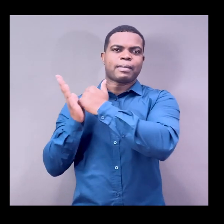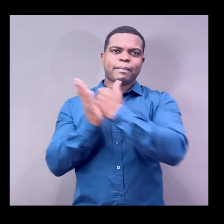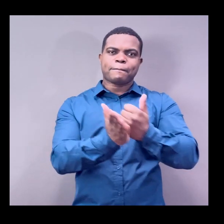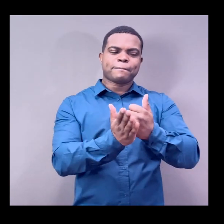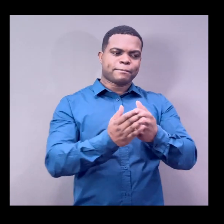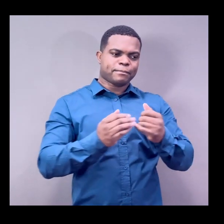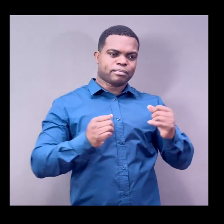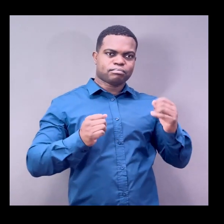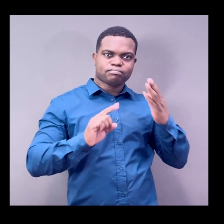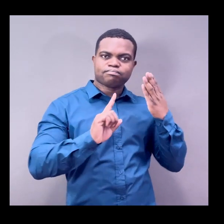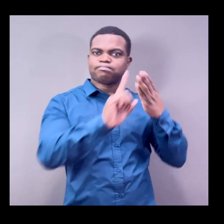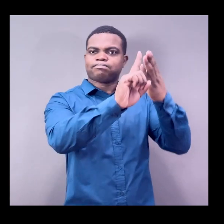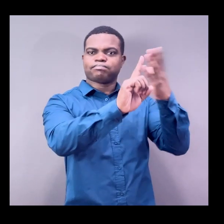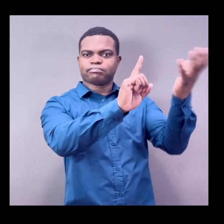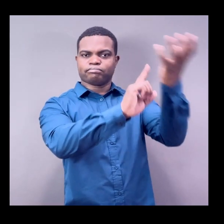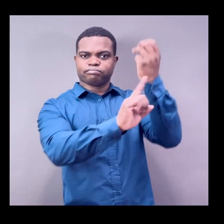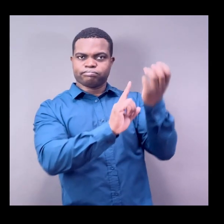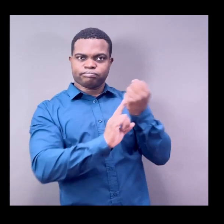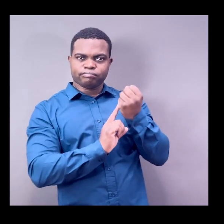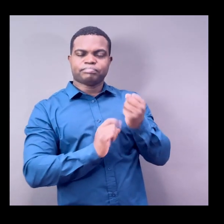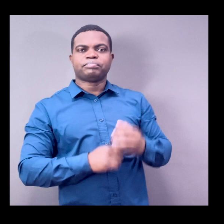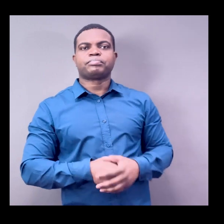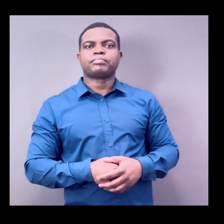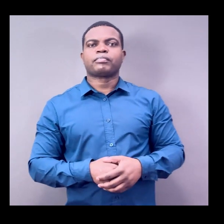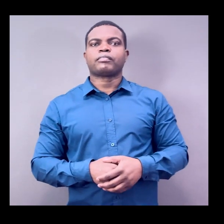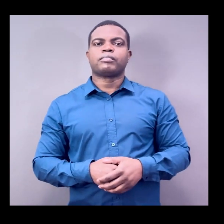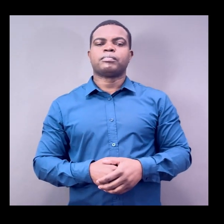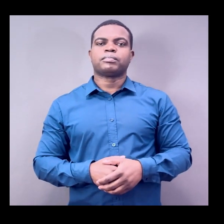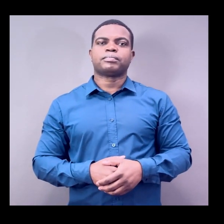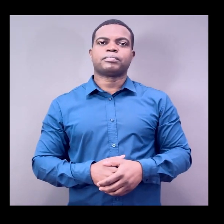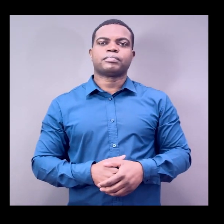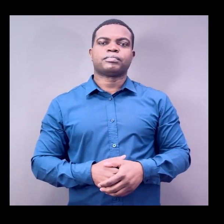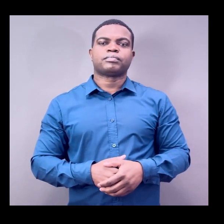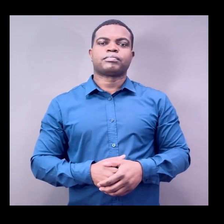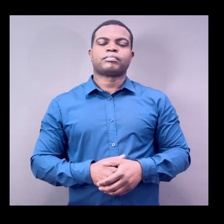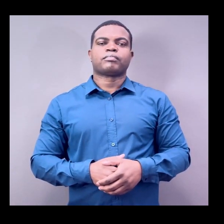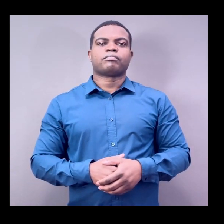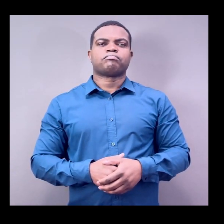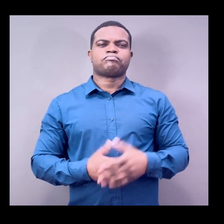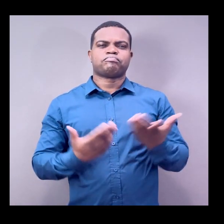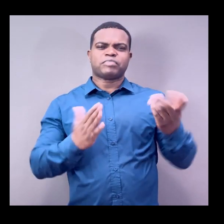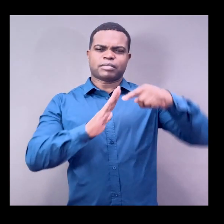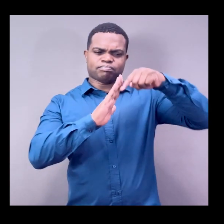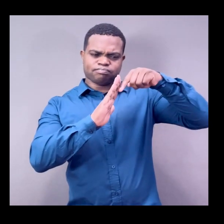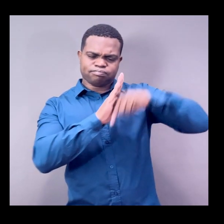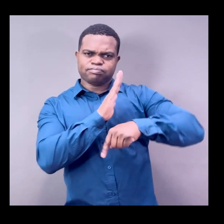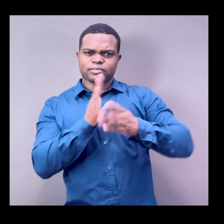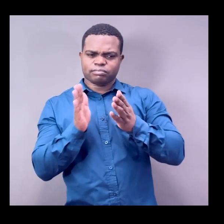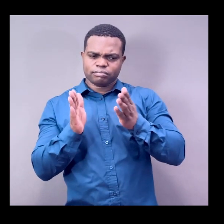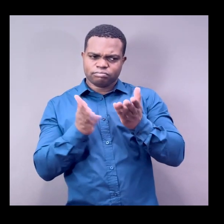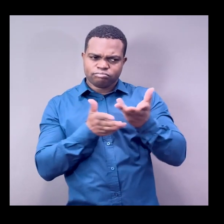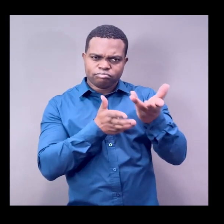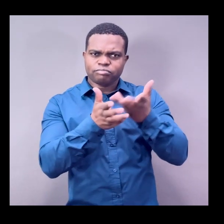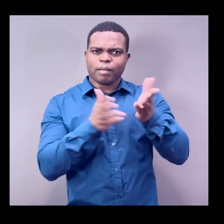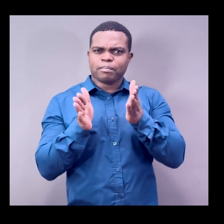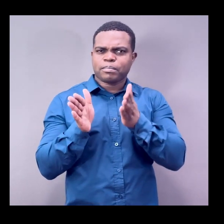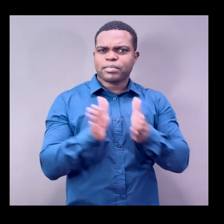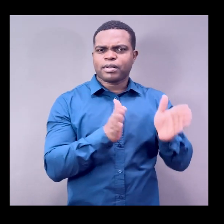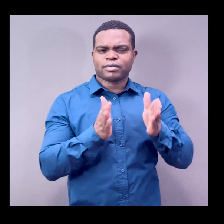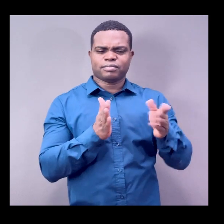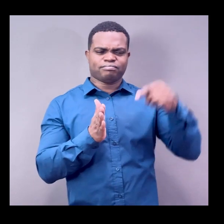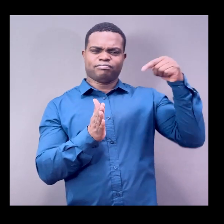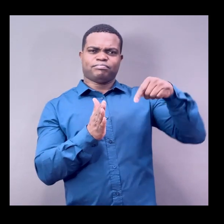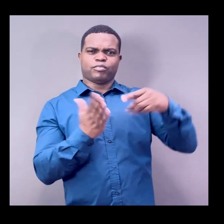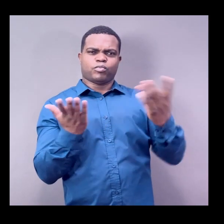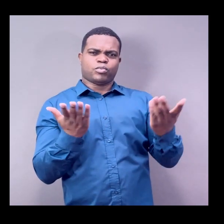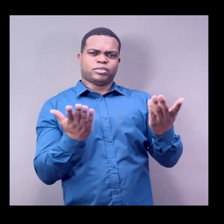achieve success in your community engagement effort. So, what is a comprehensive engagement